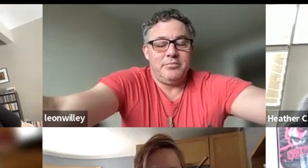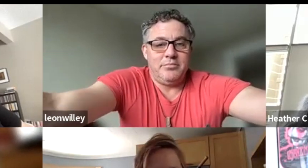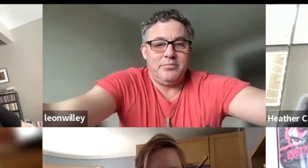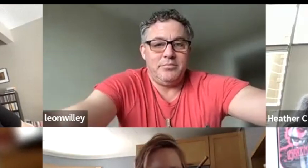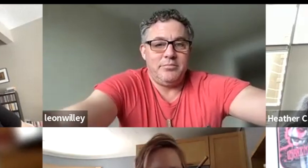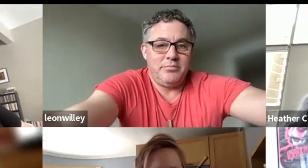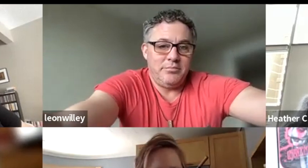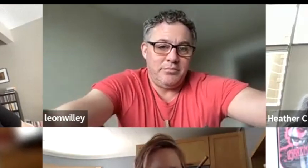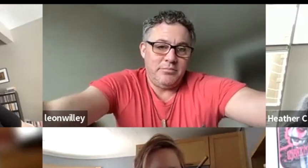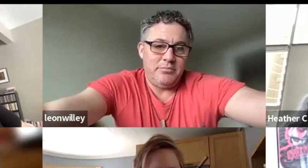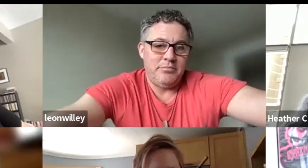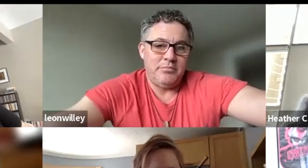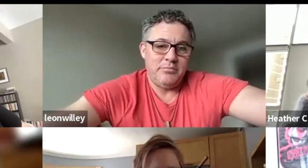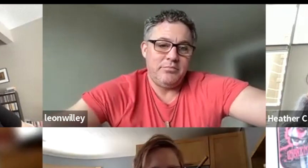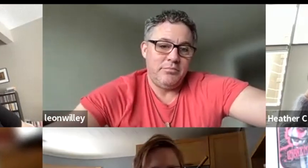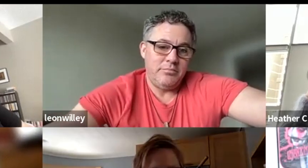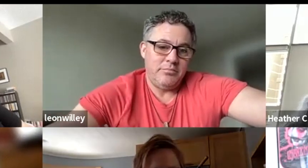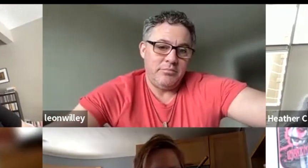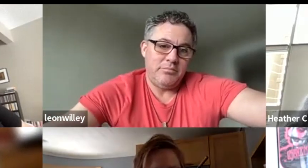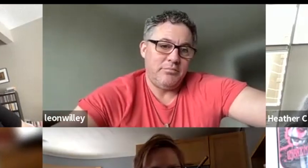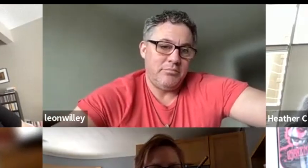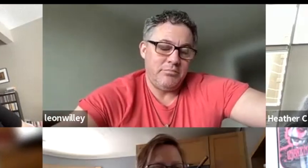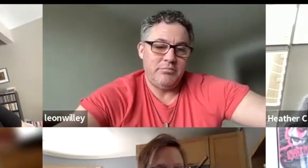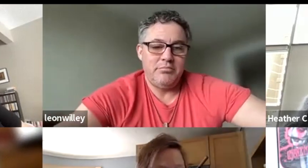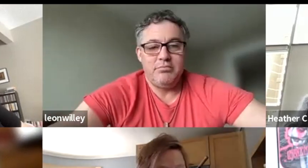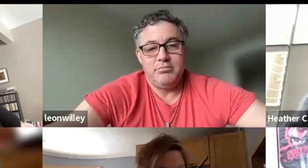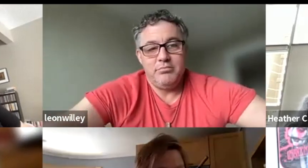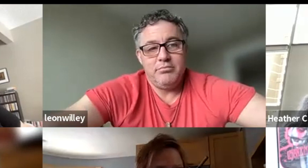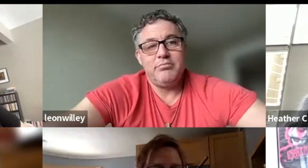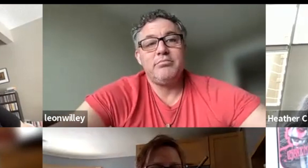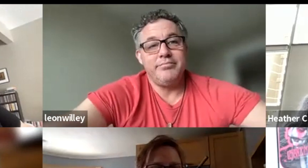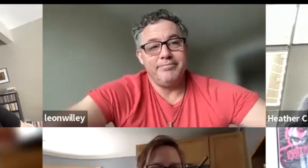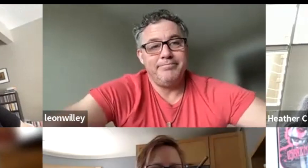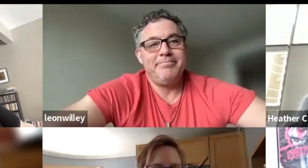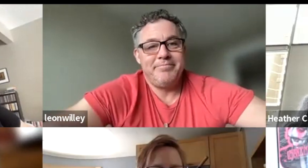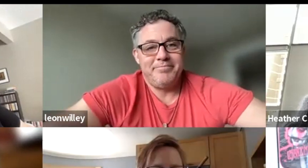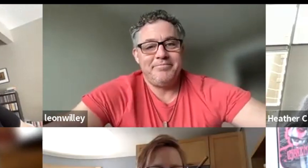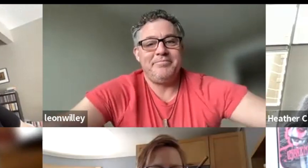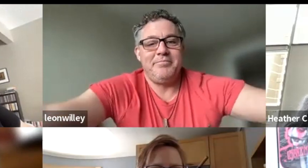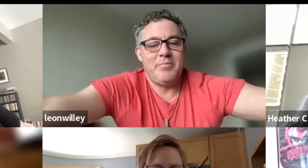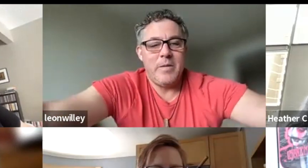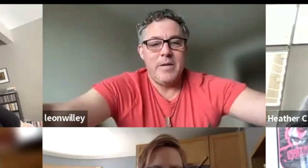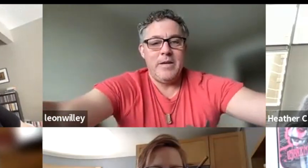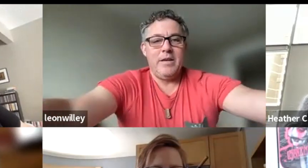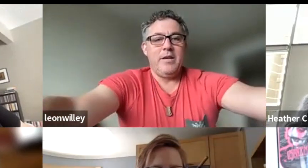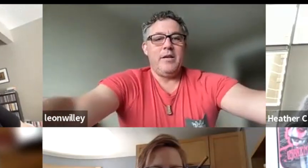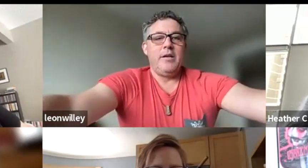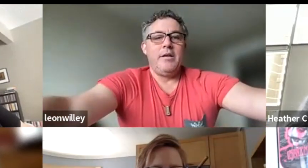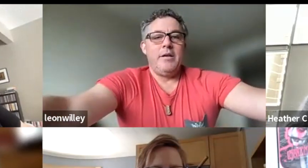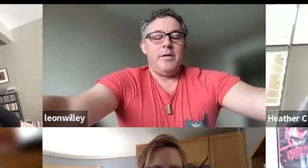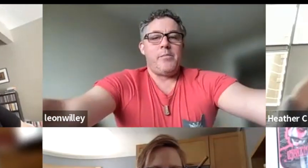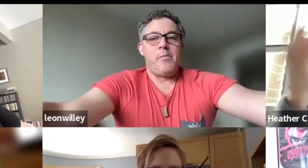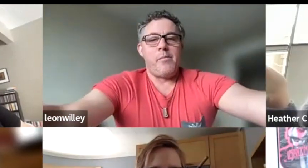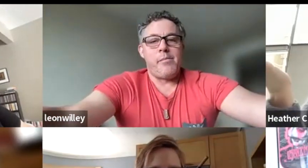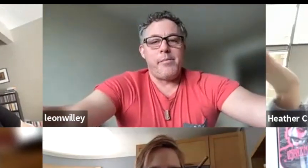day rehearsals with 2 days off a week, and then performances are 6 days a week. So to do that,